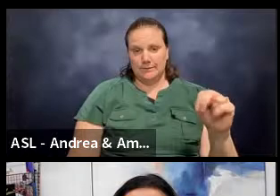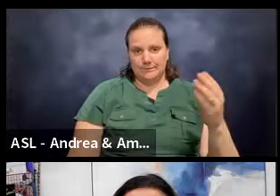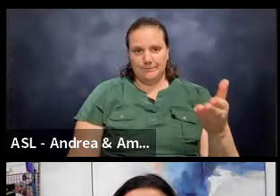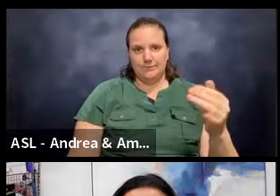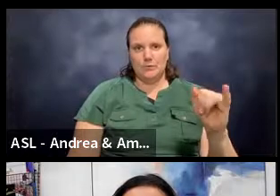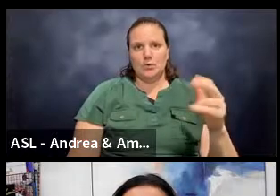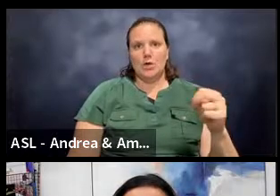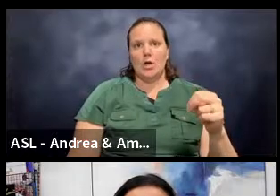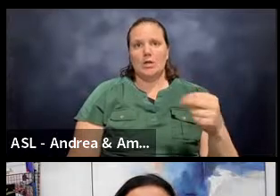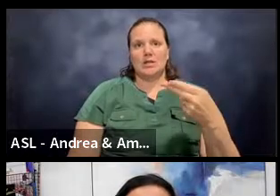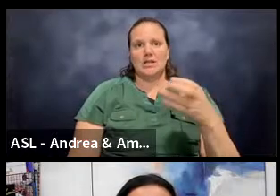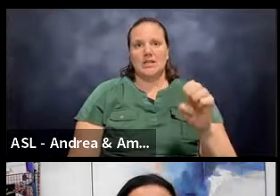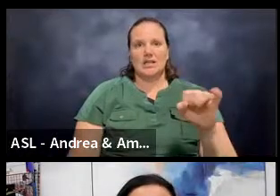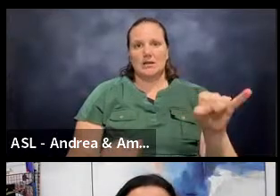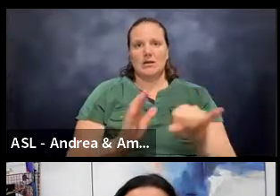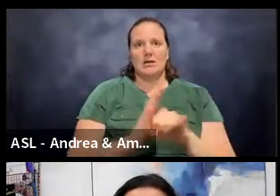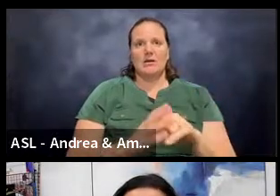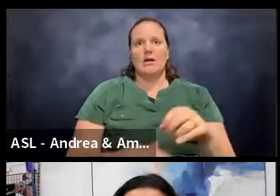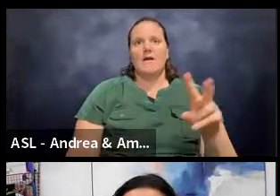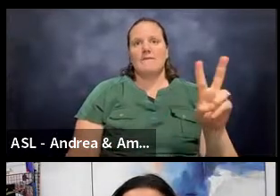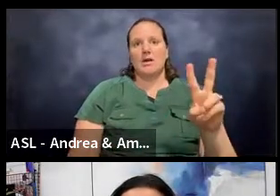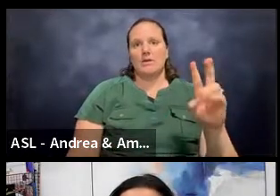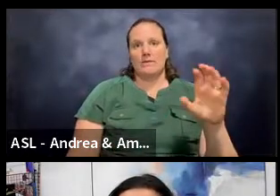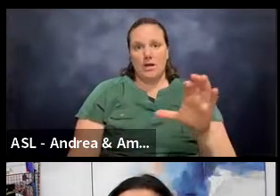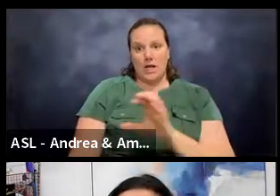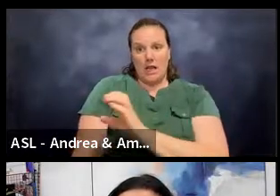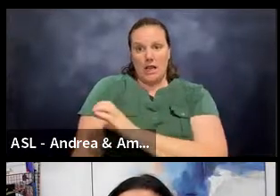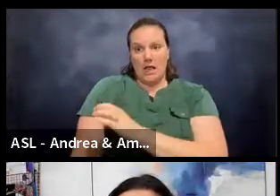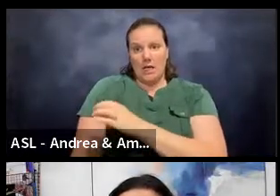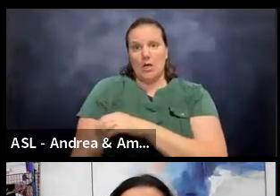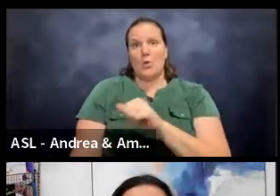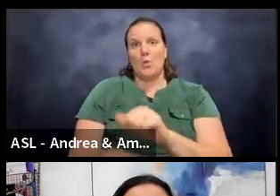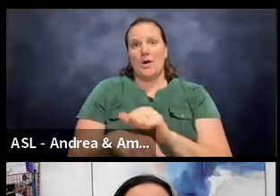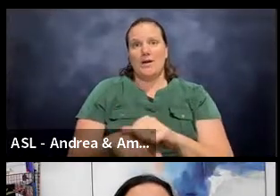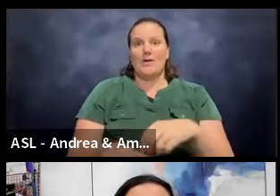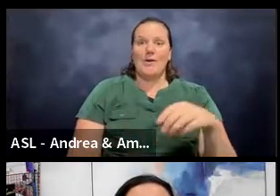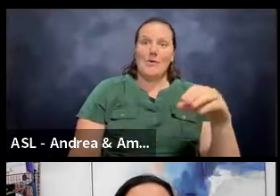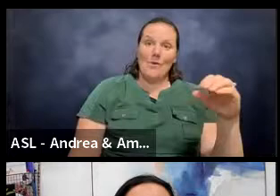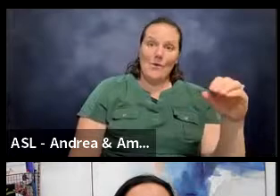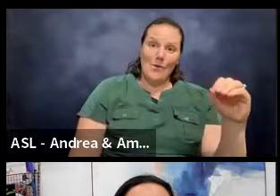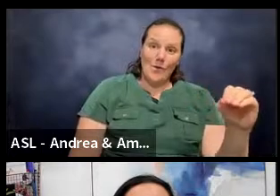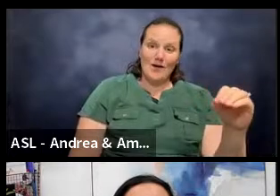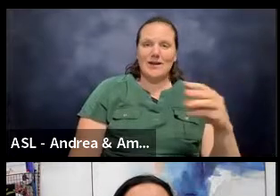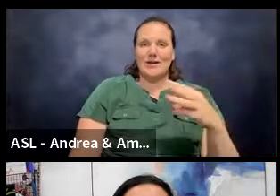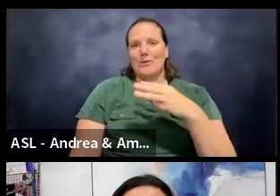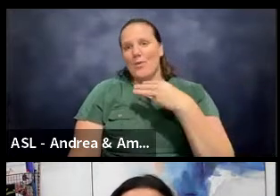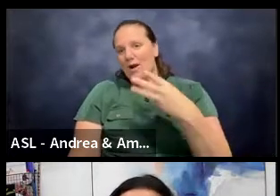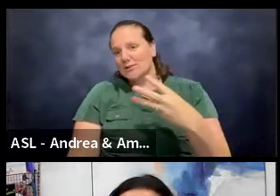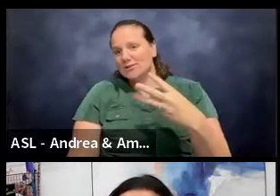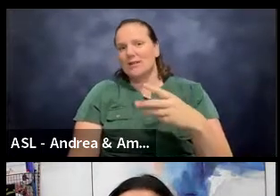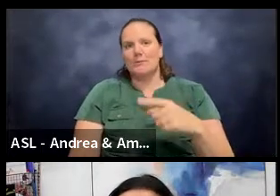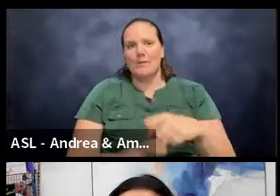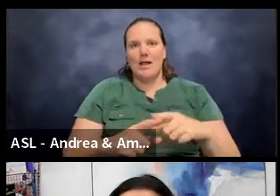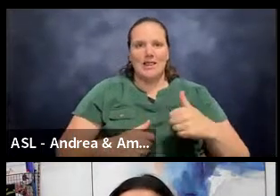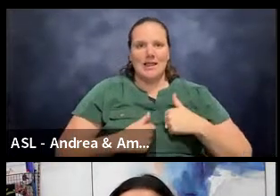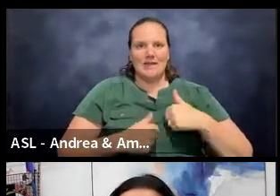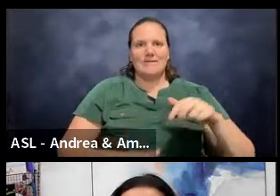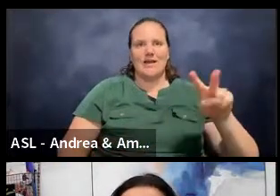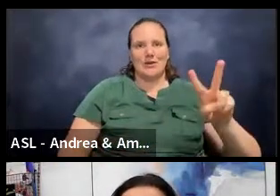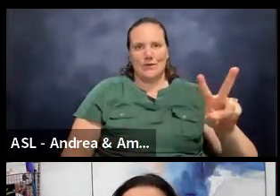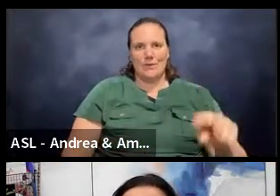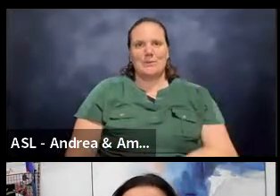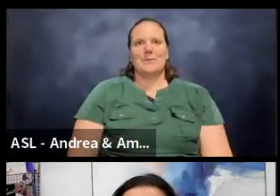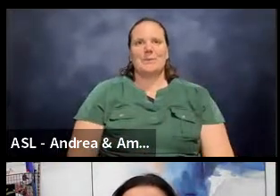him pronouns, and I'm with Vancouver Clinic, and I work on both sides of the river, but live on the Vancouver side.